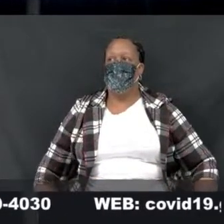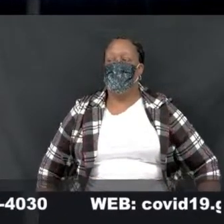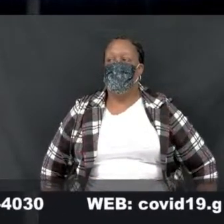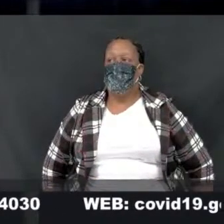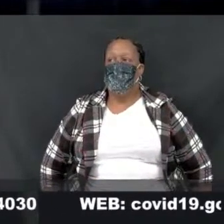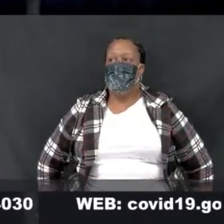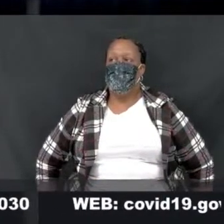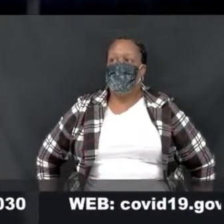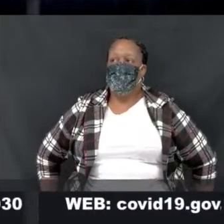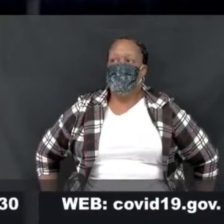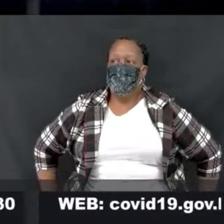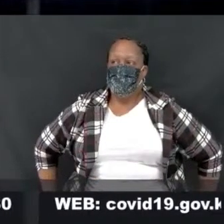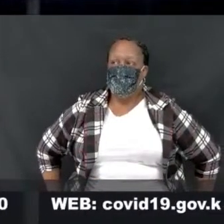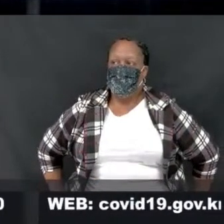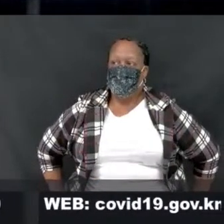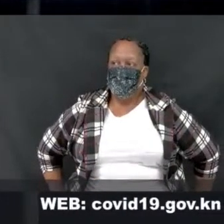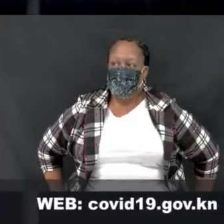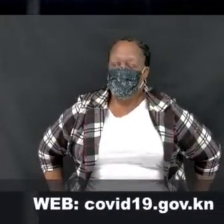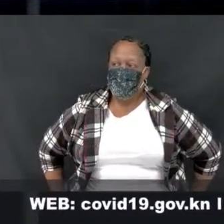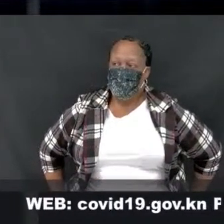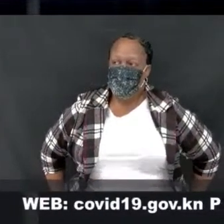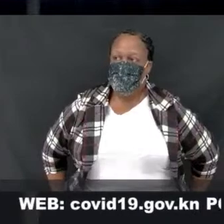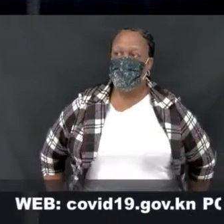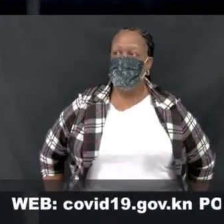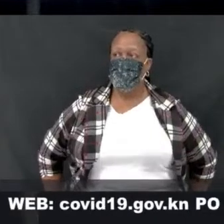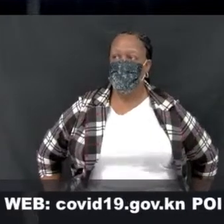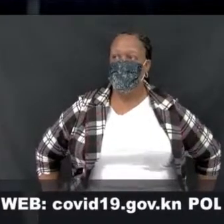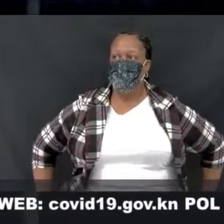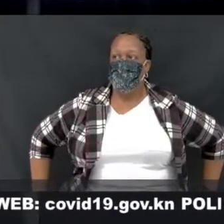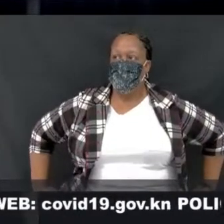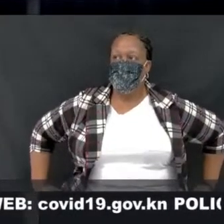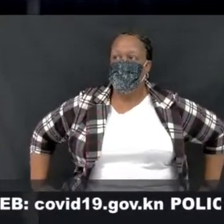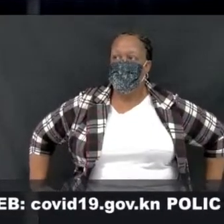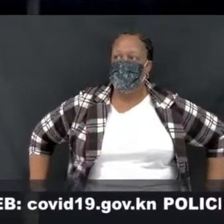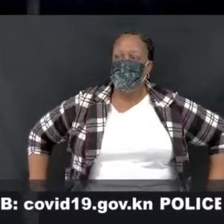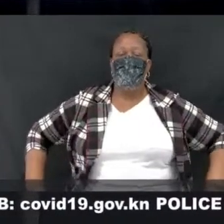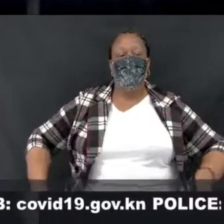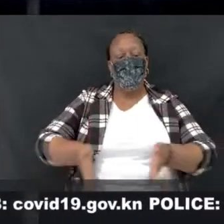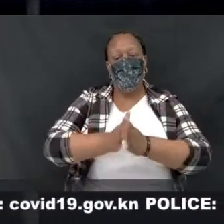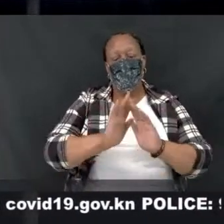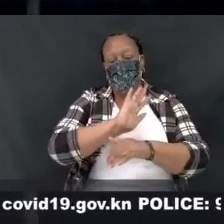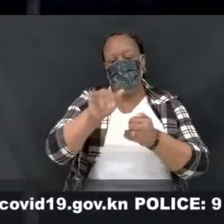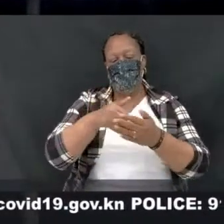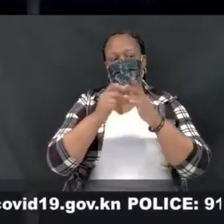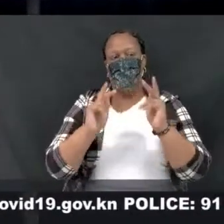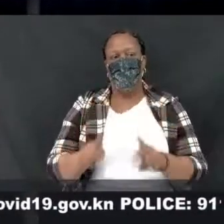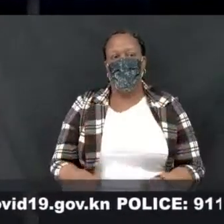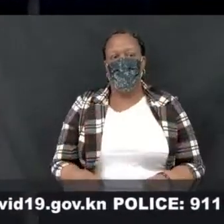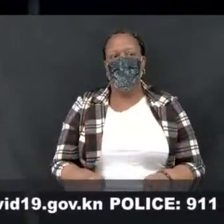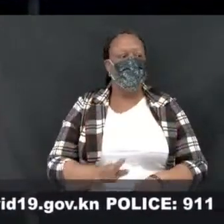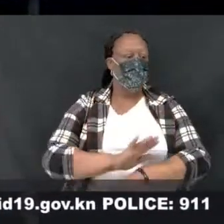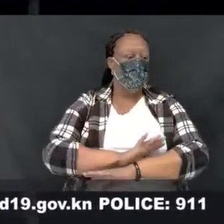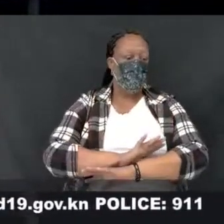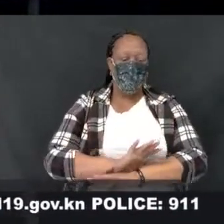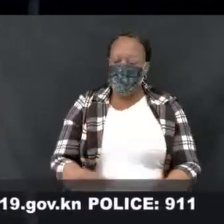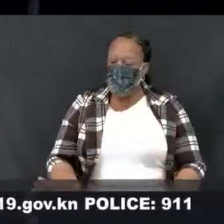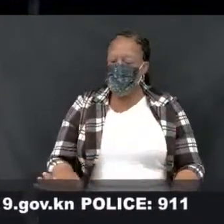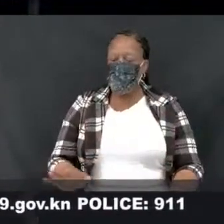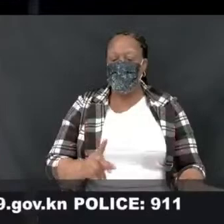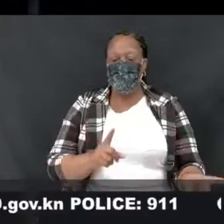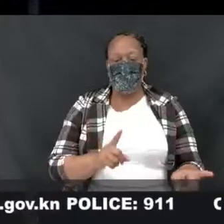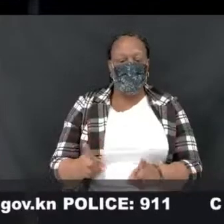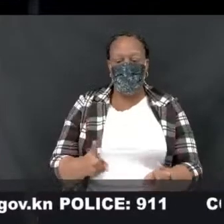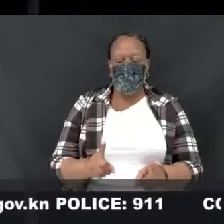quarantine. So therefore, I'm appealing to all individuals not to abuse this easing of this